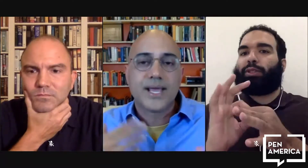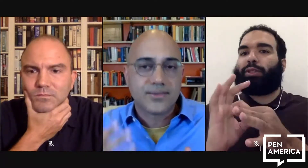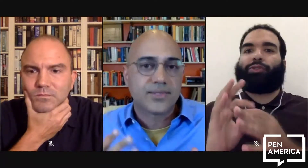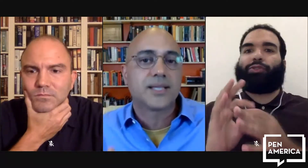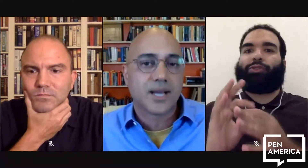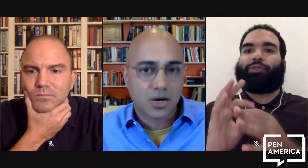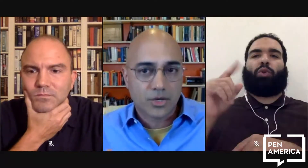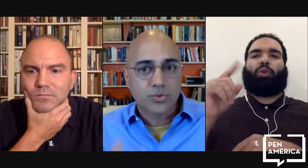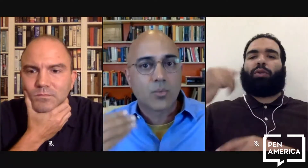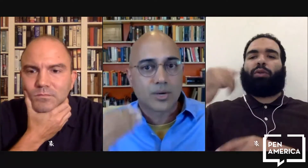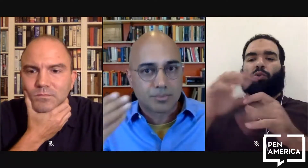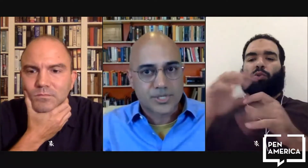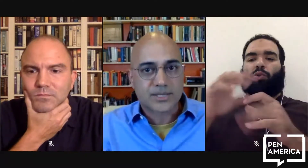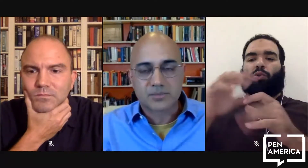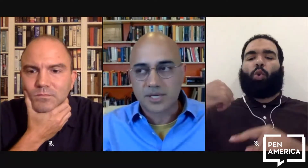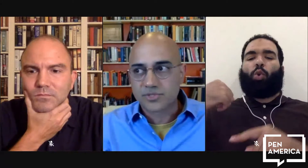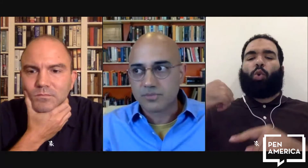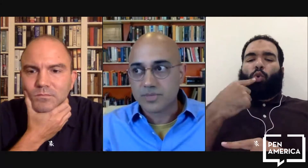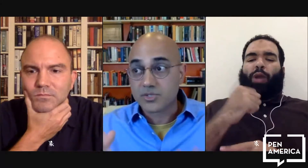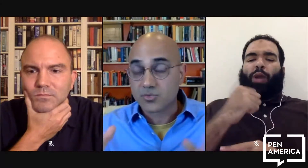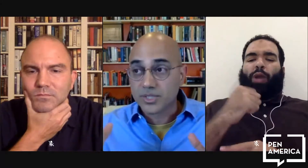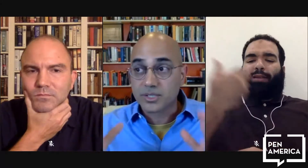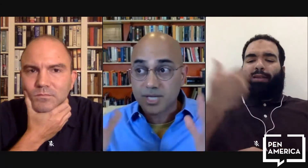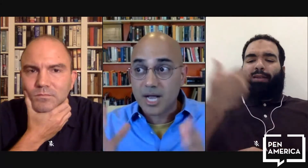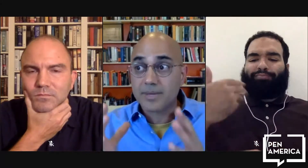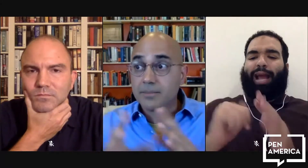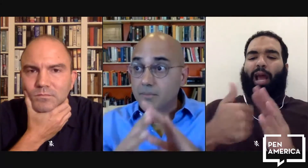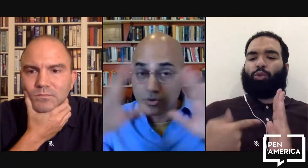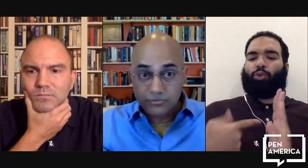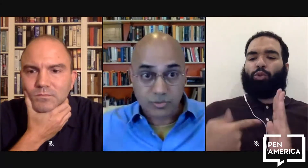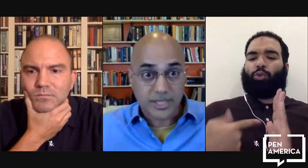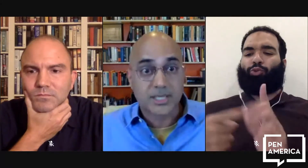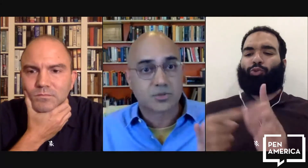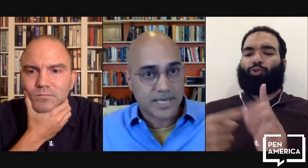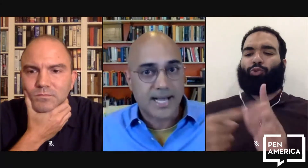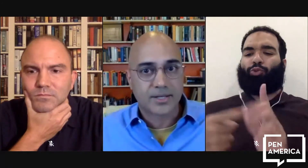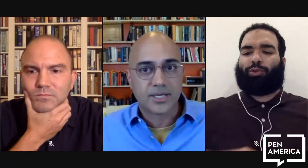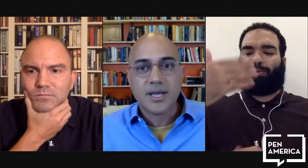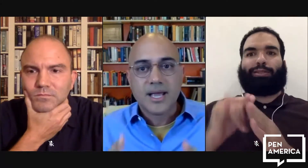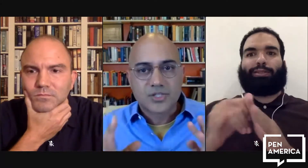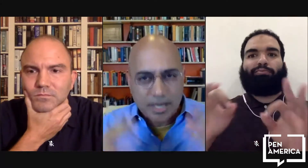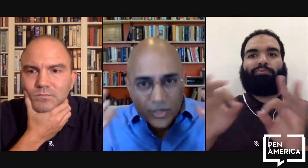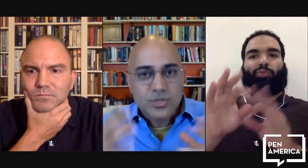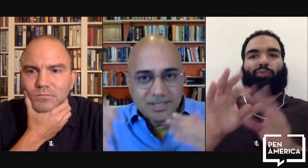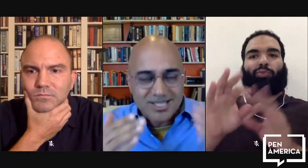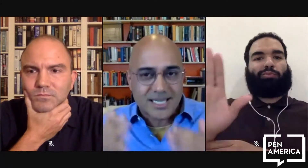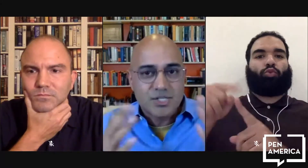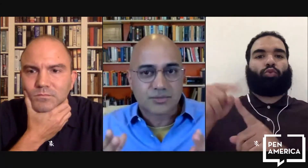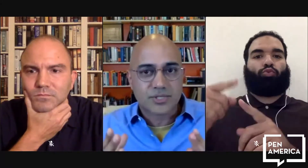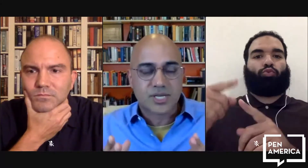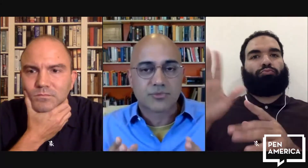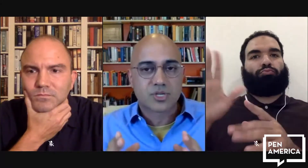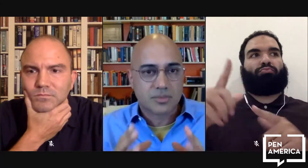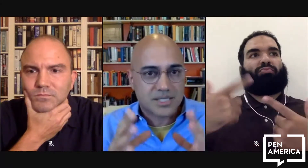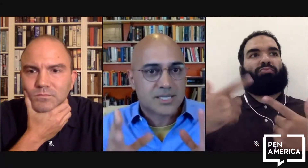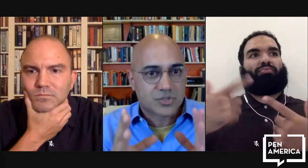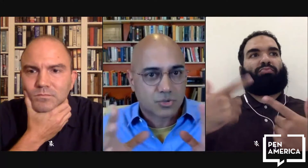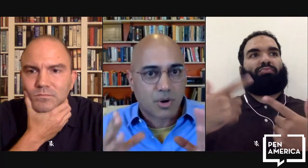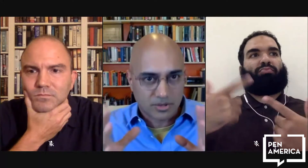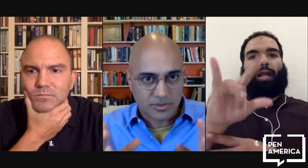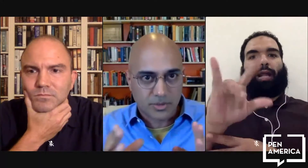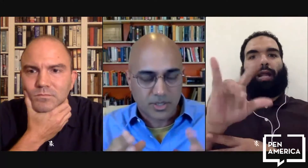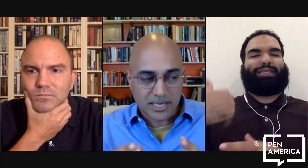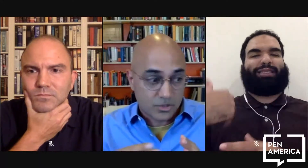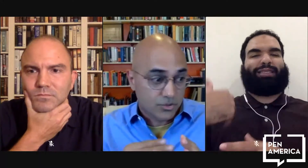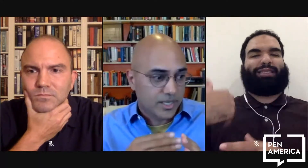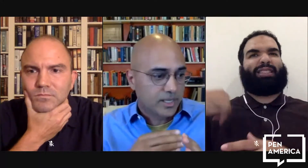who they think they are and who they want to present themselves to be is really their dominant mode of relating to reality. So I knew that the staging of the self was going to be a central part